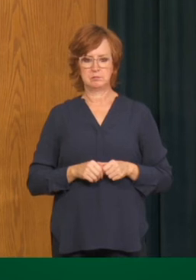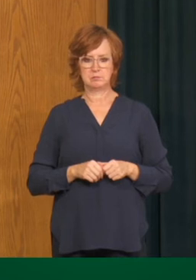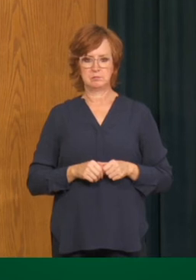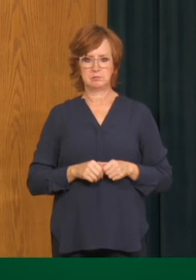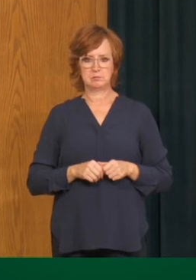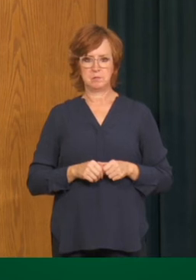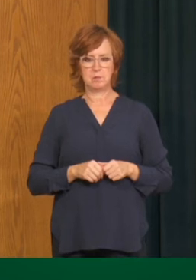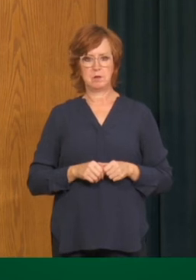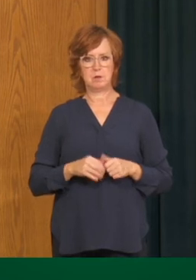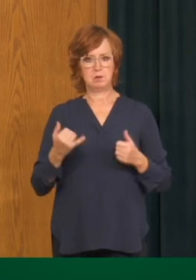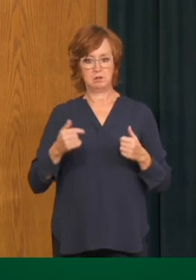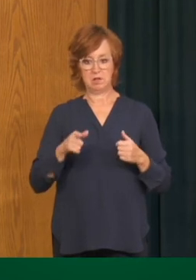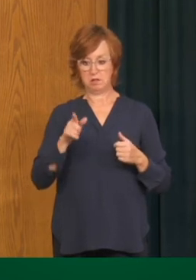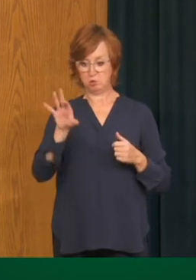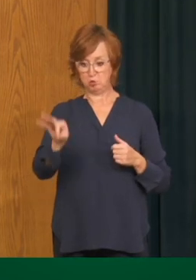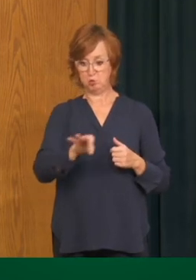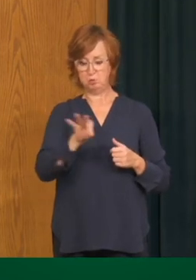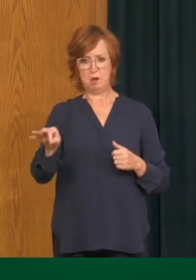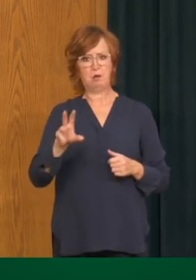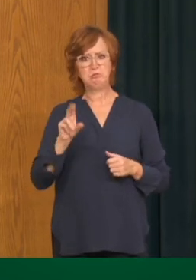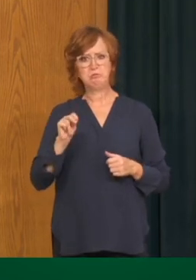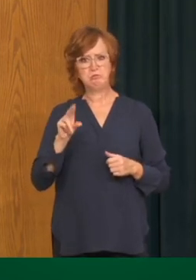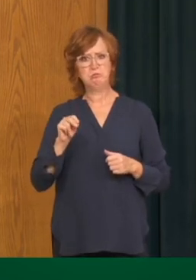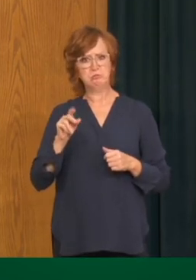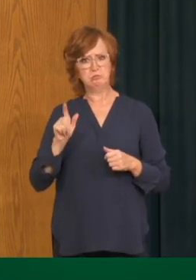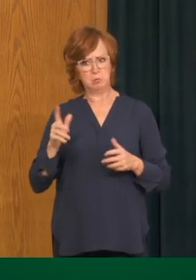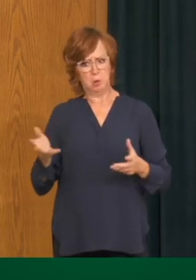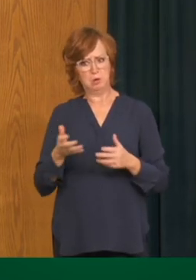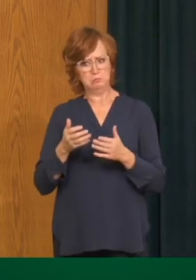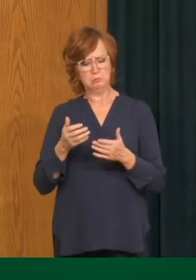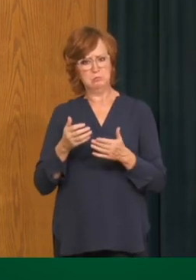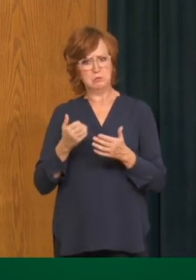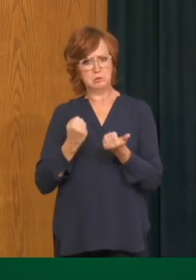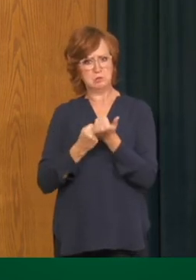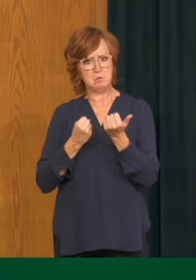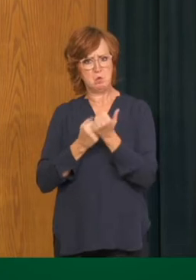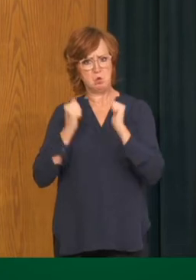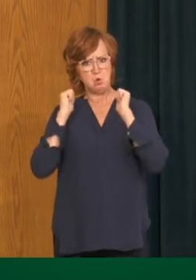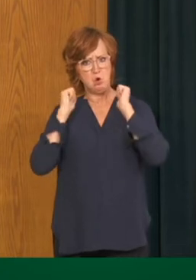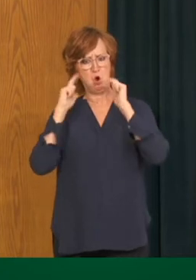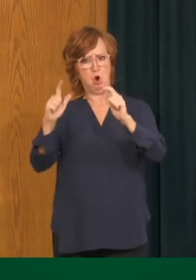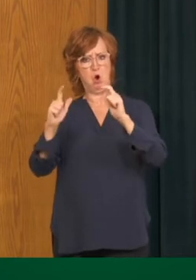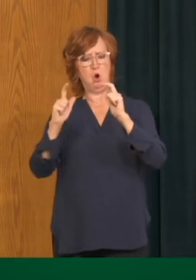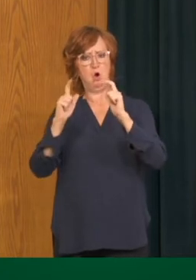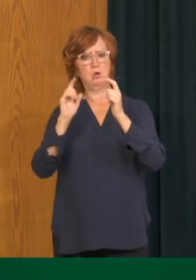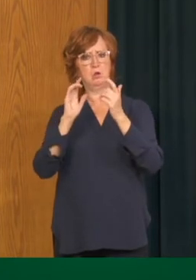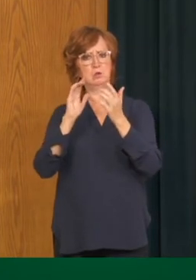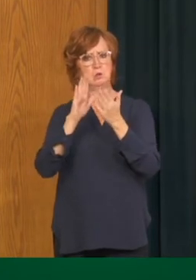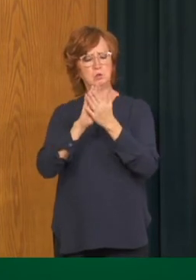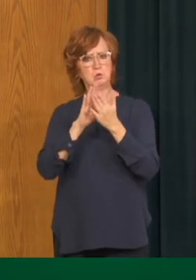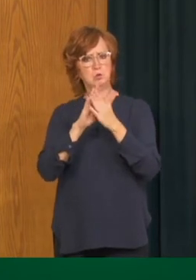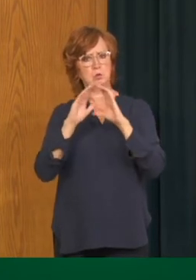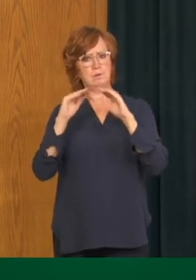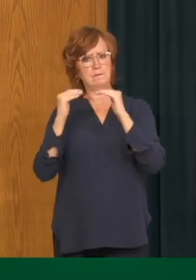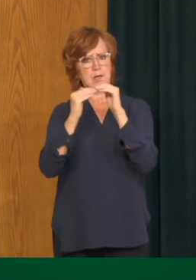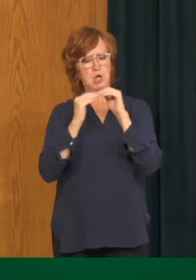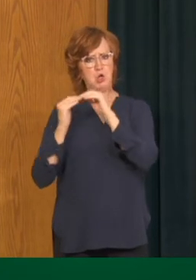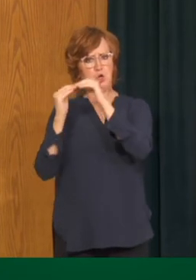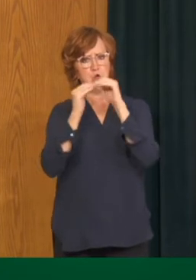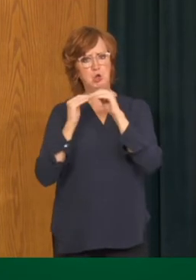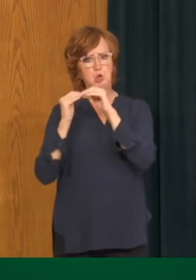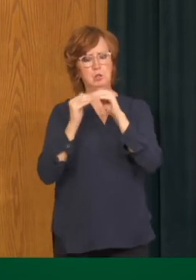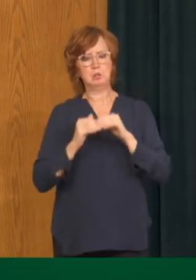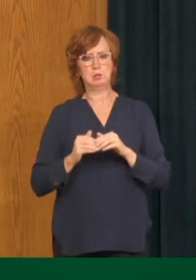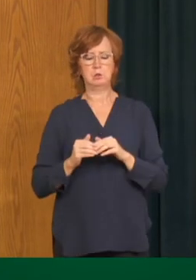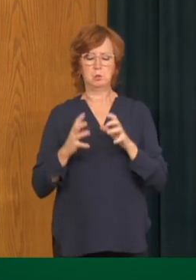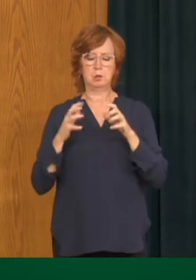that classroom to go without. We want that classroom to have, and that school division to have access to funding to ensure that classroom is as safe as